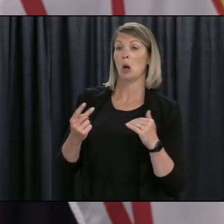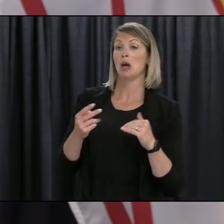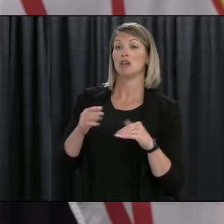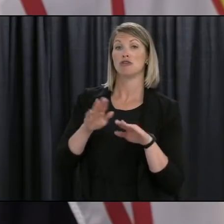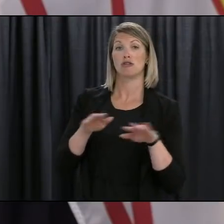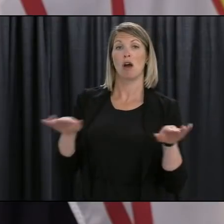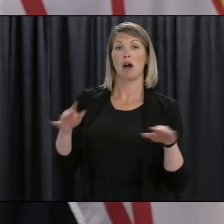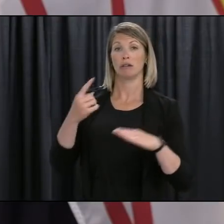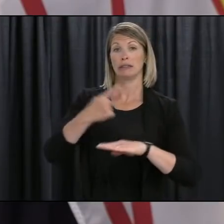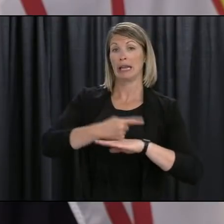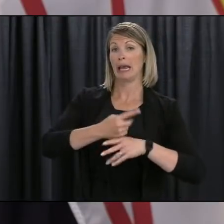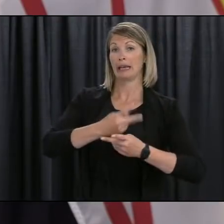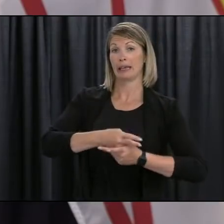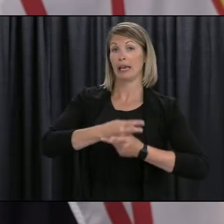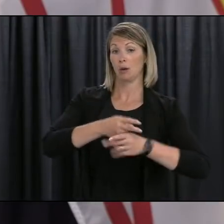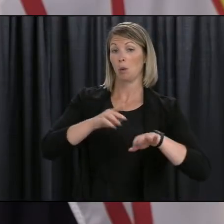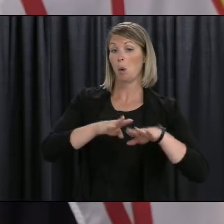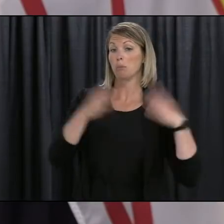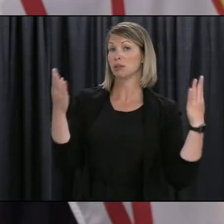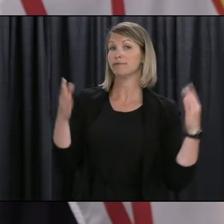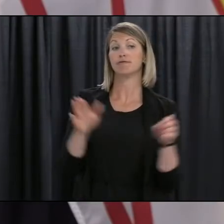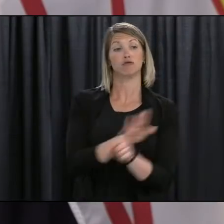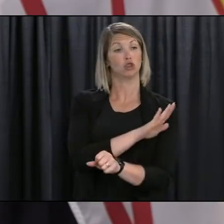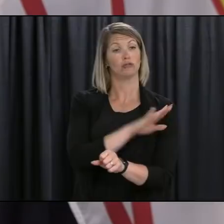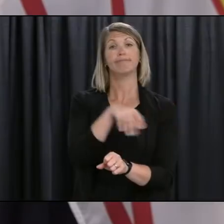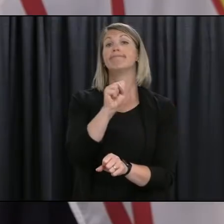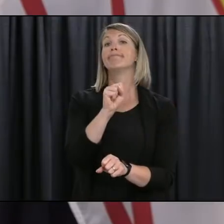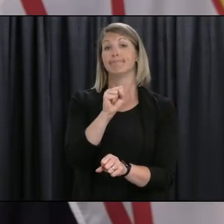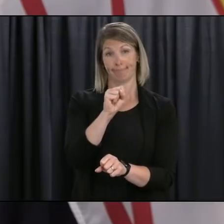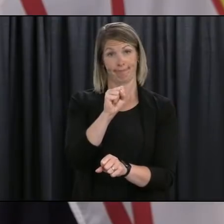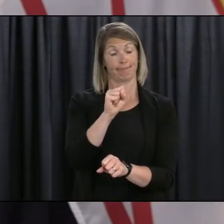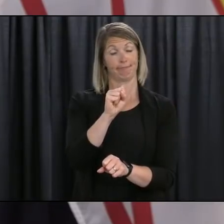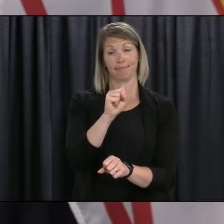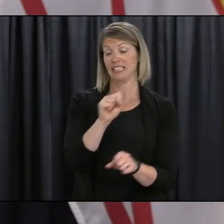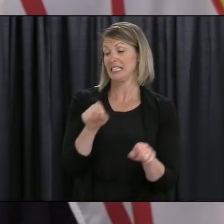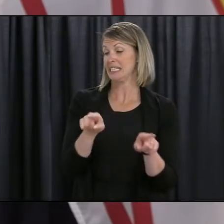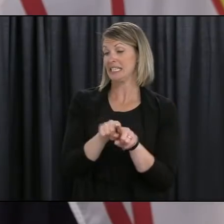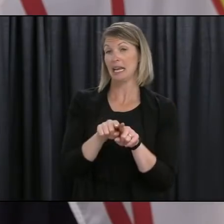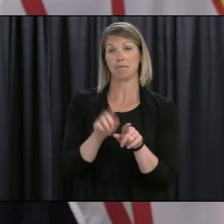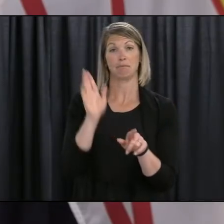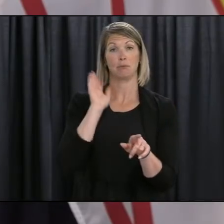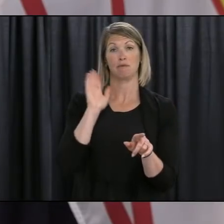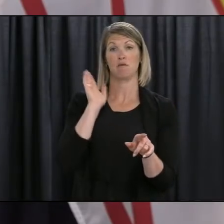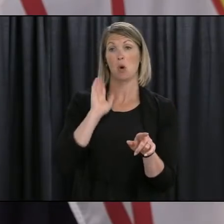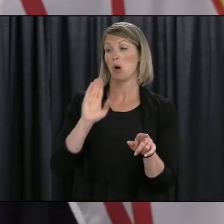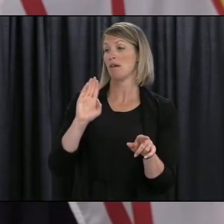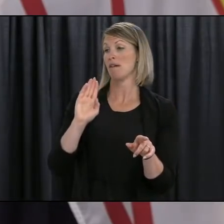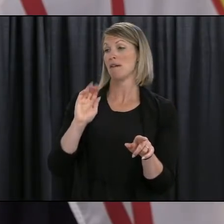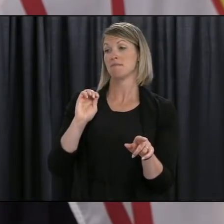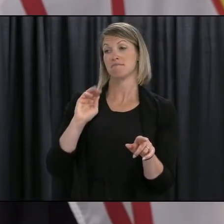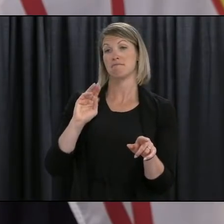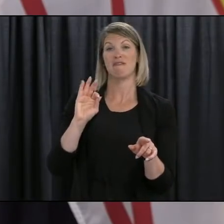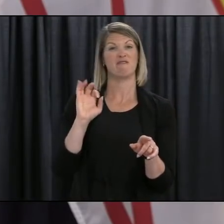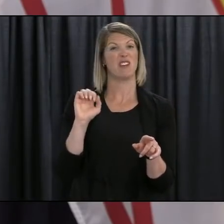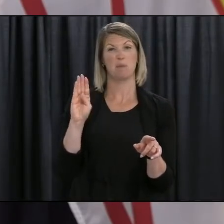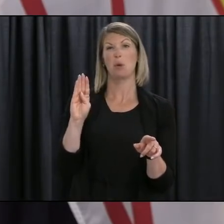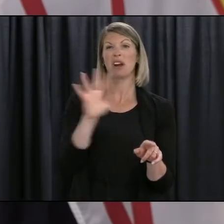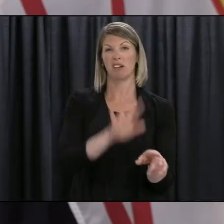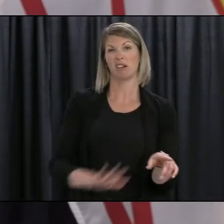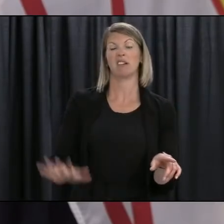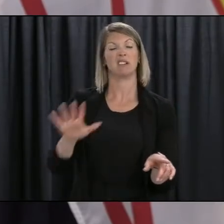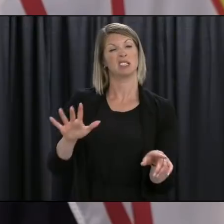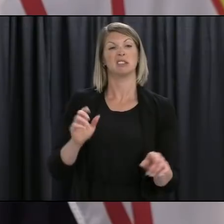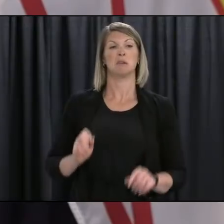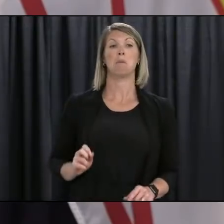time. So right now, it's the childcare centres will be opening up in greater numbers. And so really we're back to like pre-COVID numbers